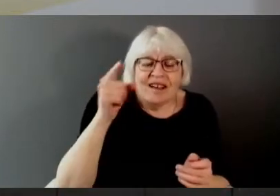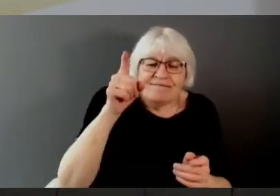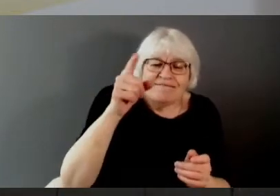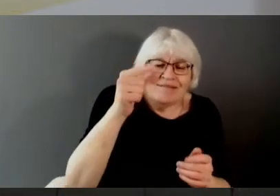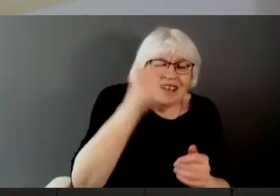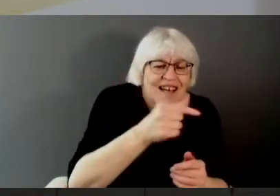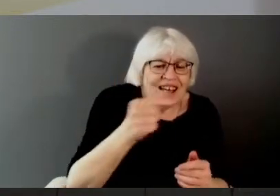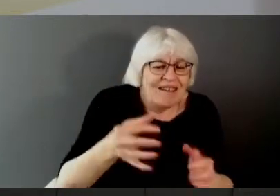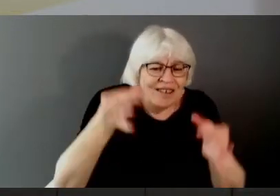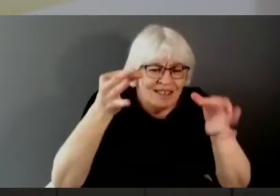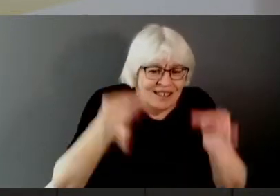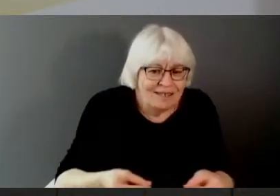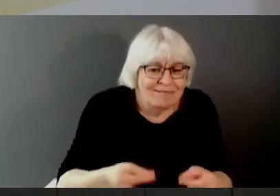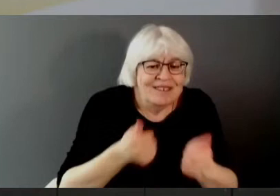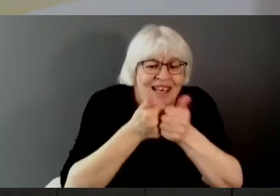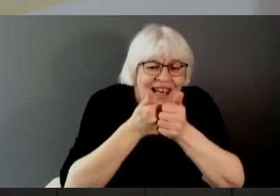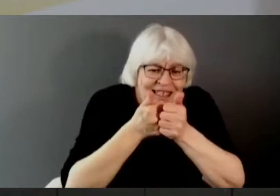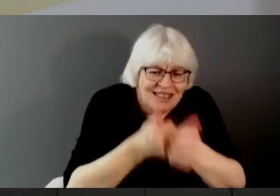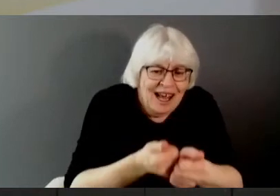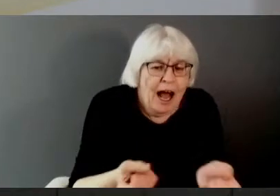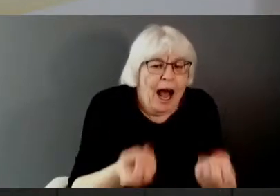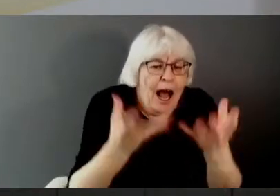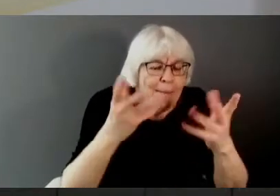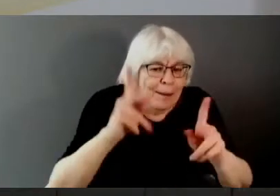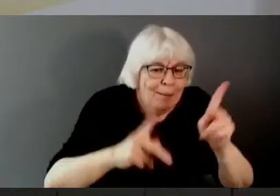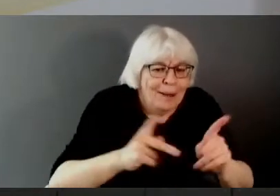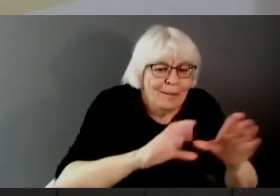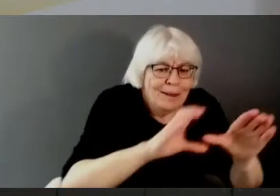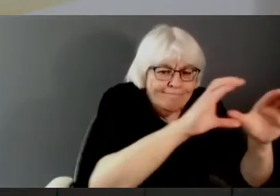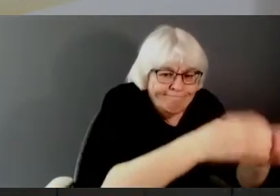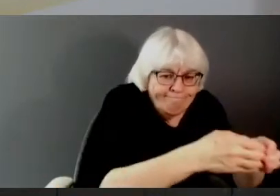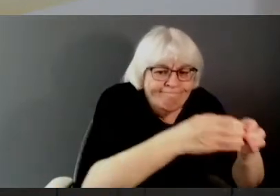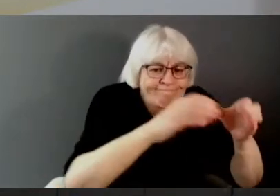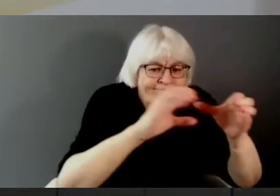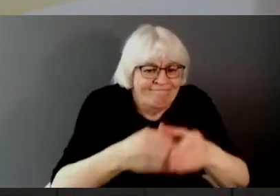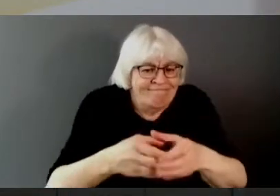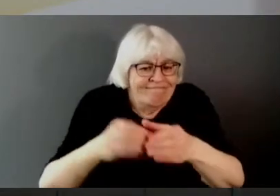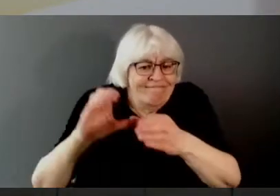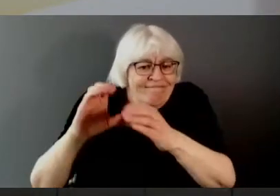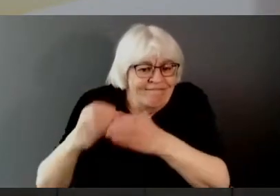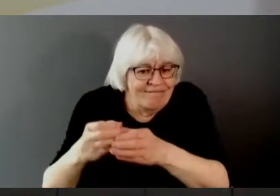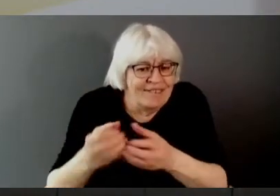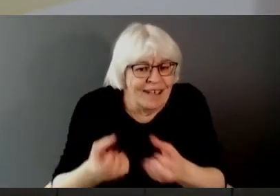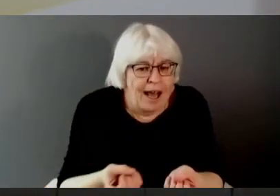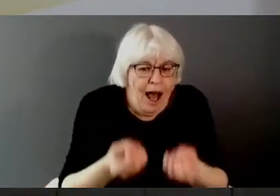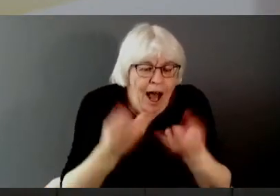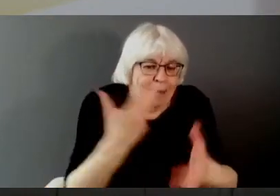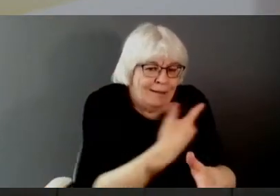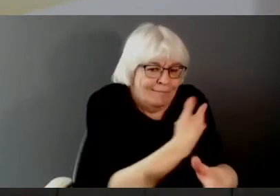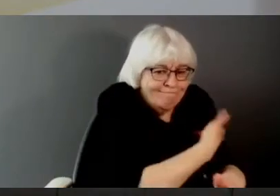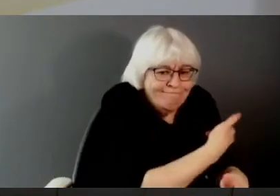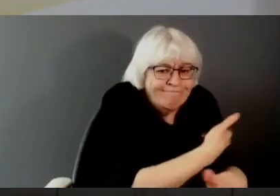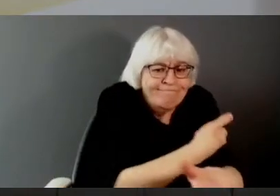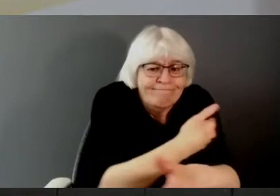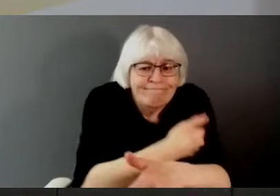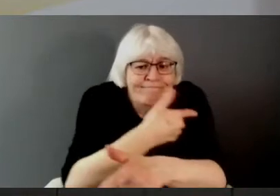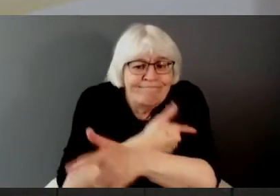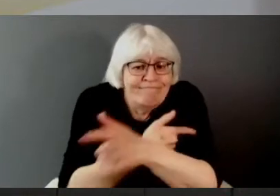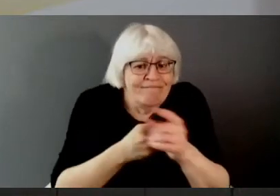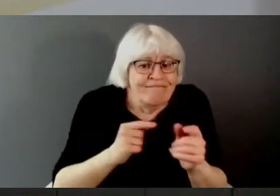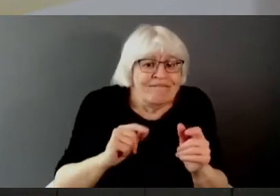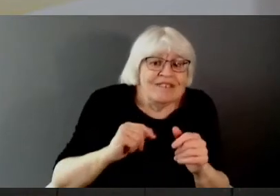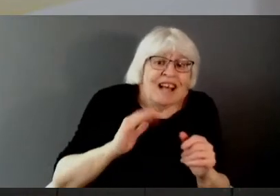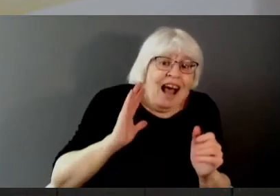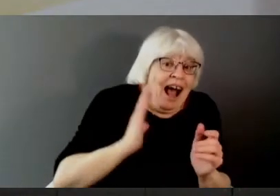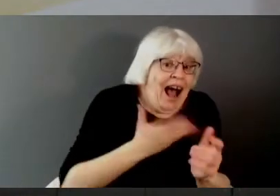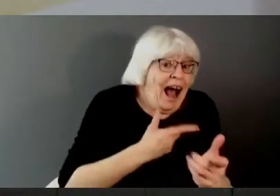basis. We had initially probably received a few extra doses in our first shipment because of